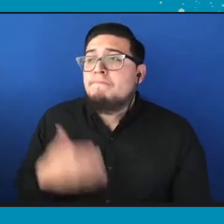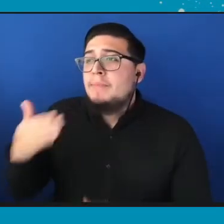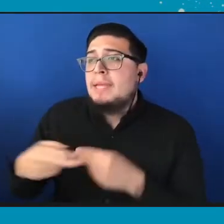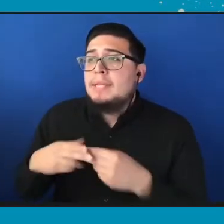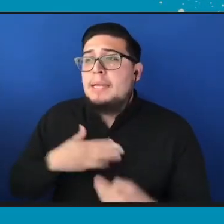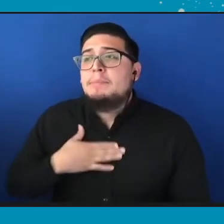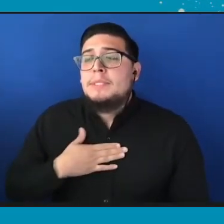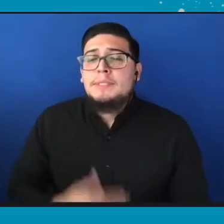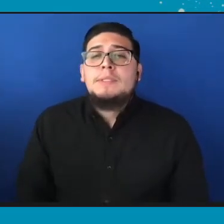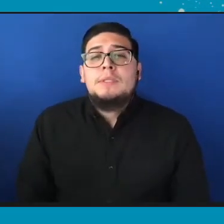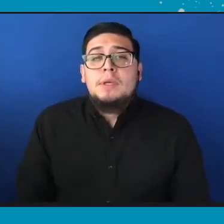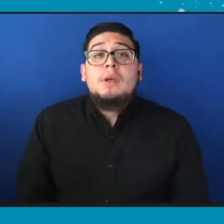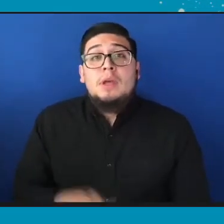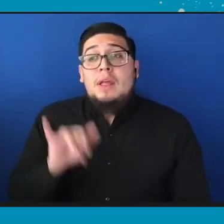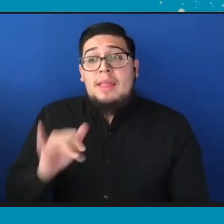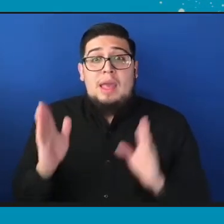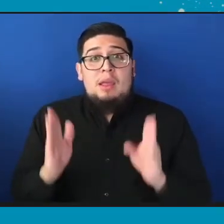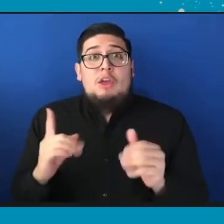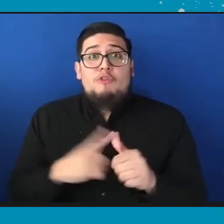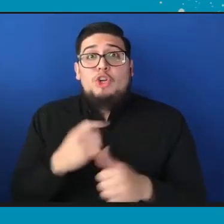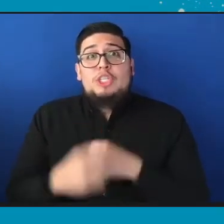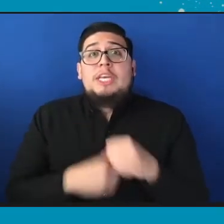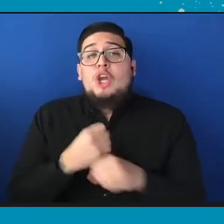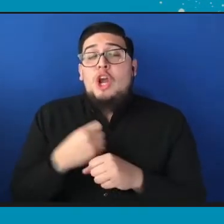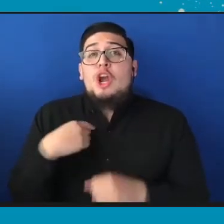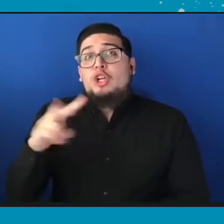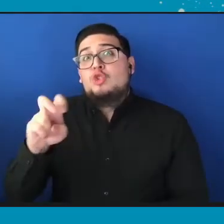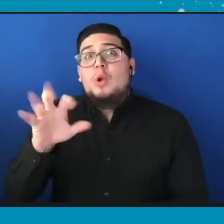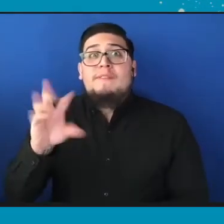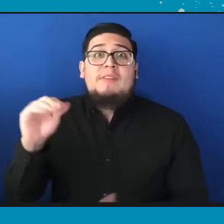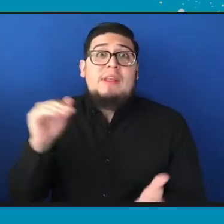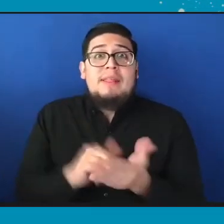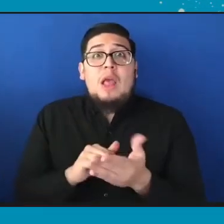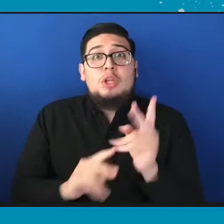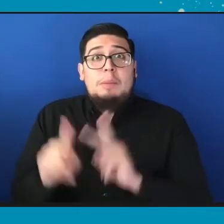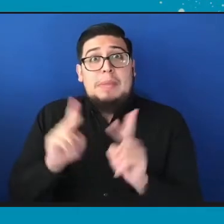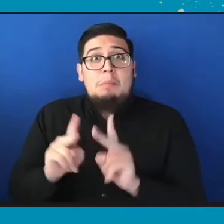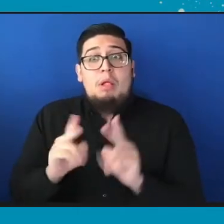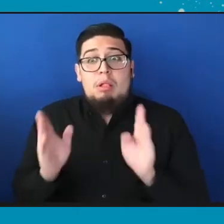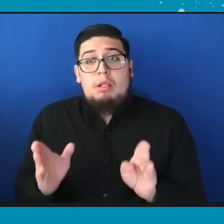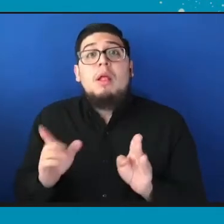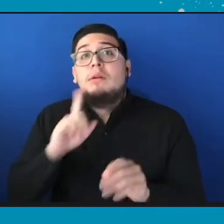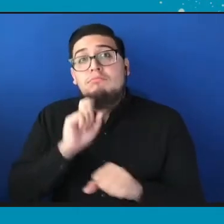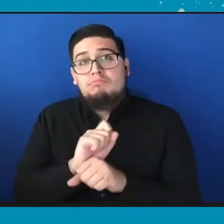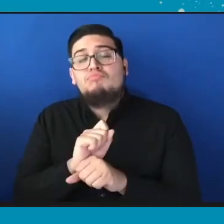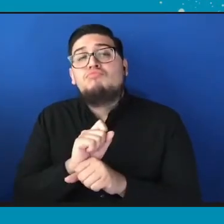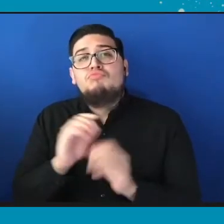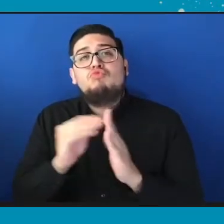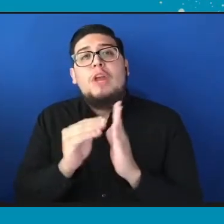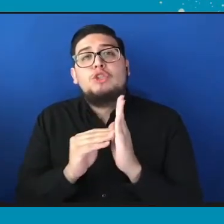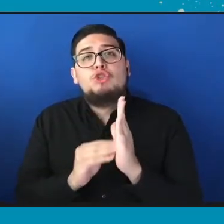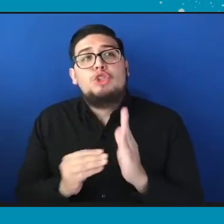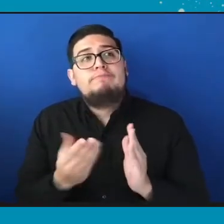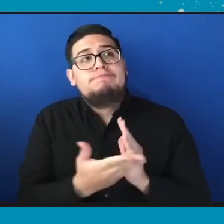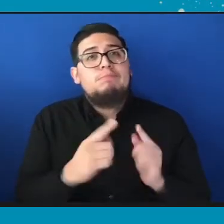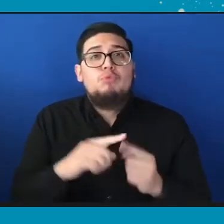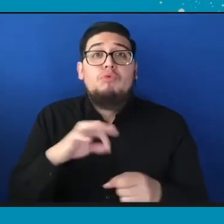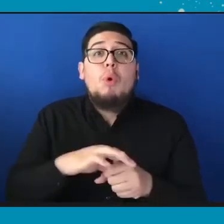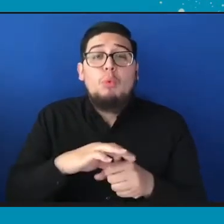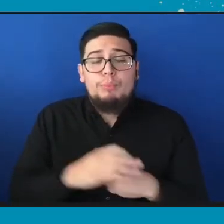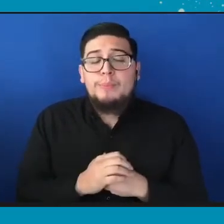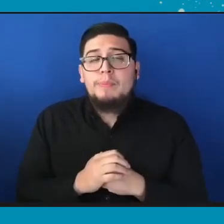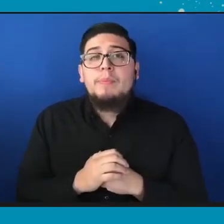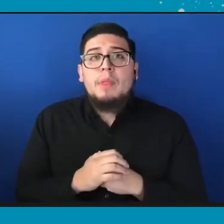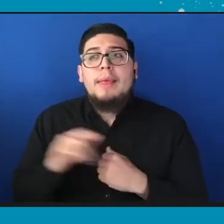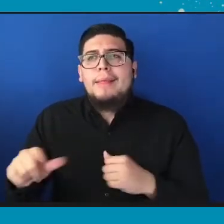And so within that first year, 250,000 people were registered to vote. Now, there was